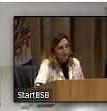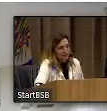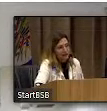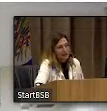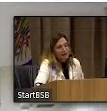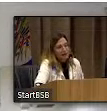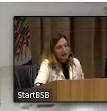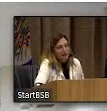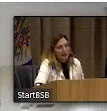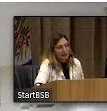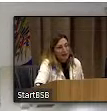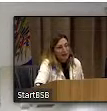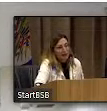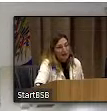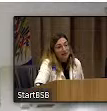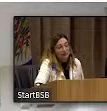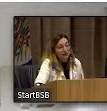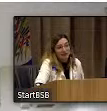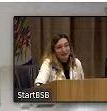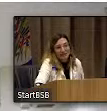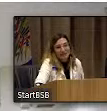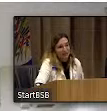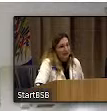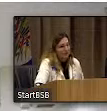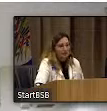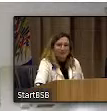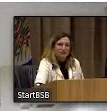come from other municipalities.